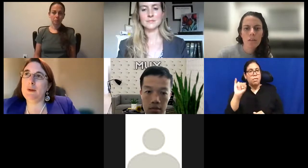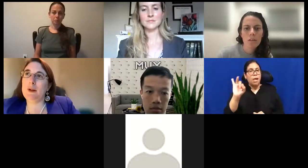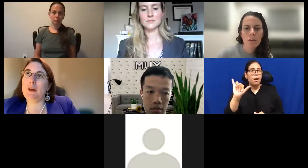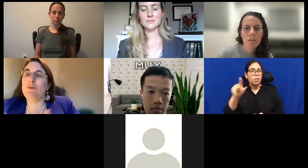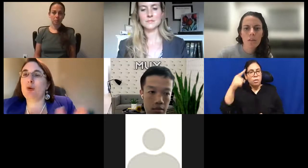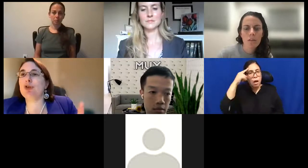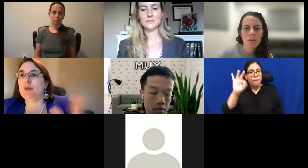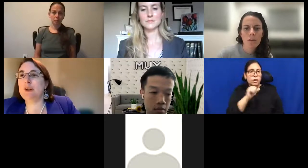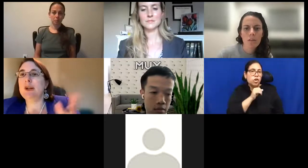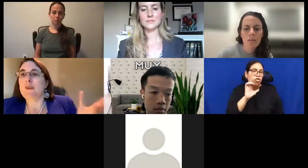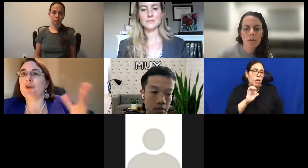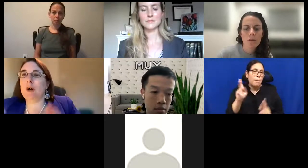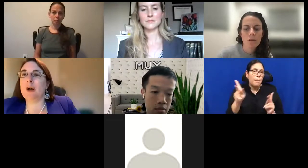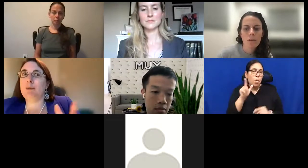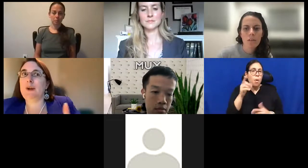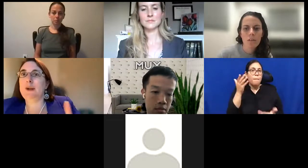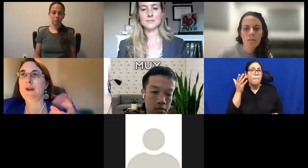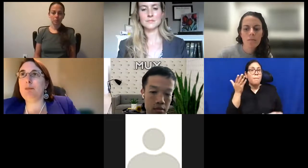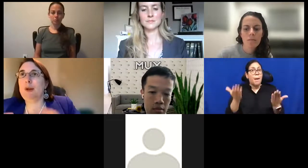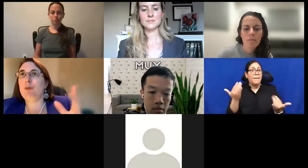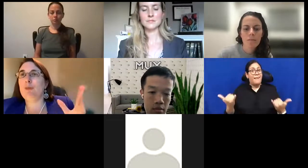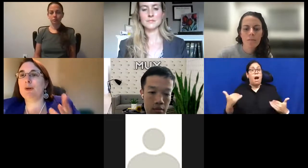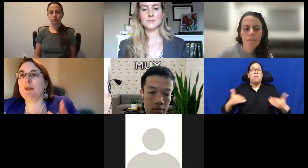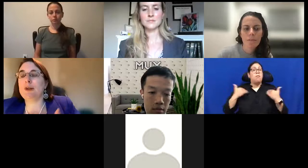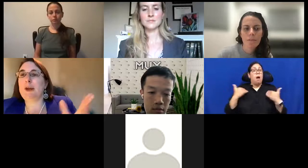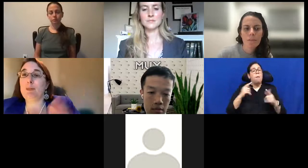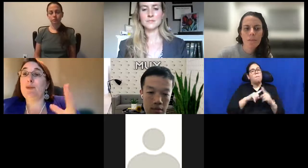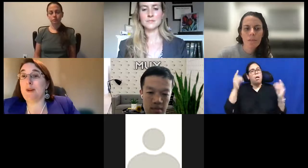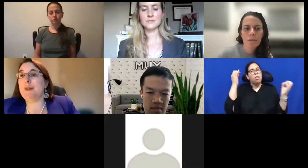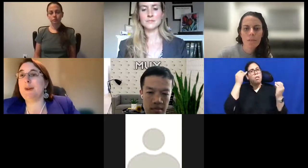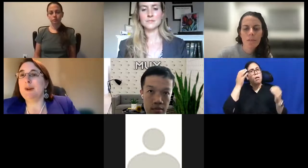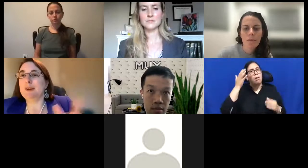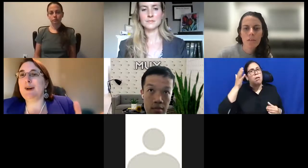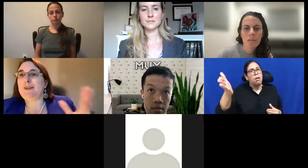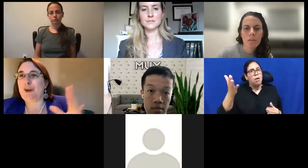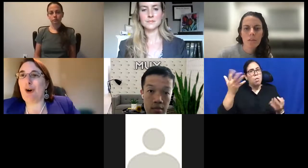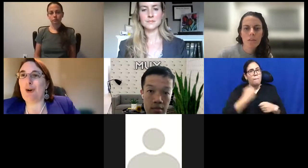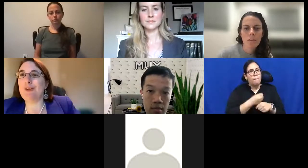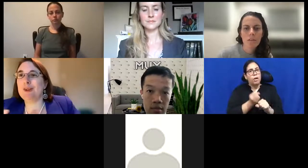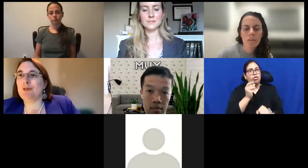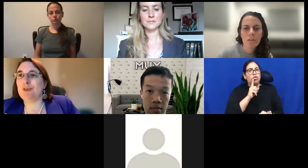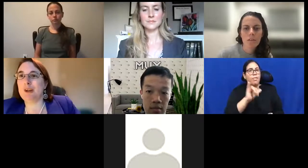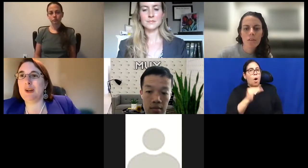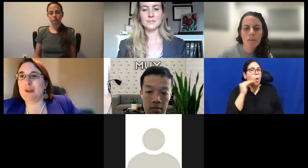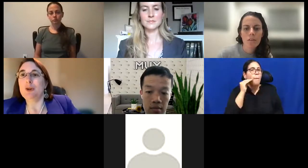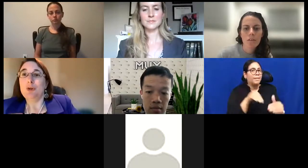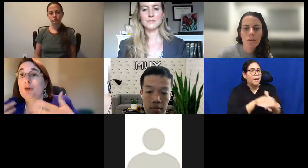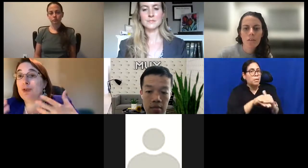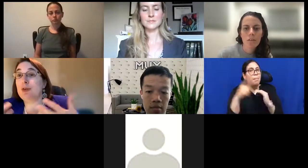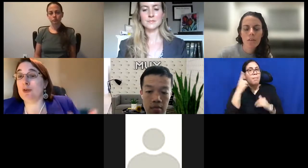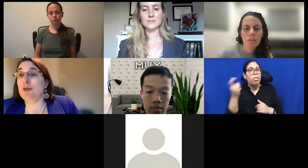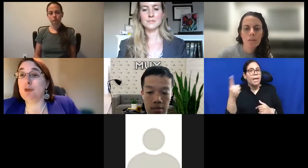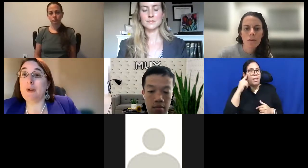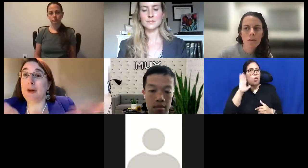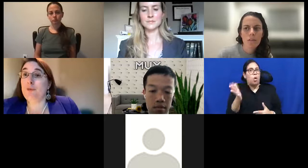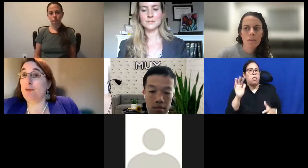those. And unfortunately, there's a lot of making real estate able friendly, as I call, instead of just saying you're a